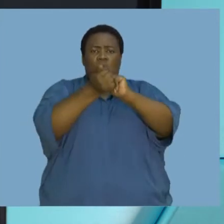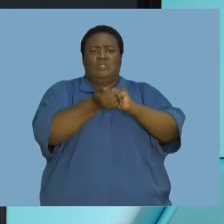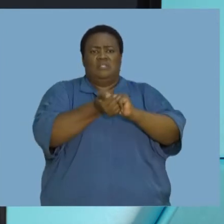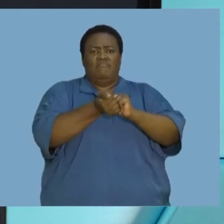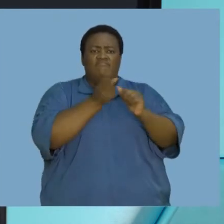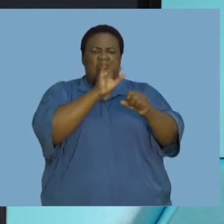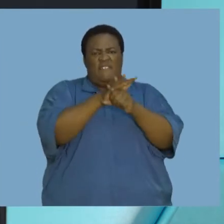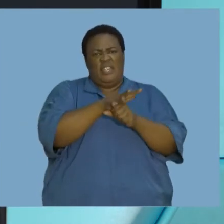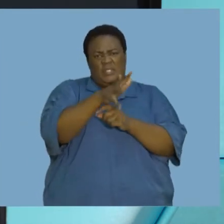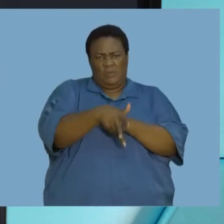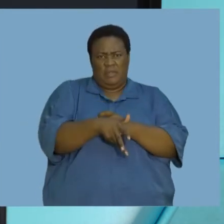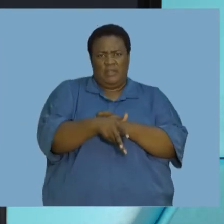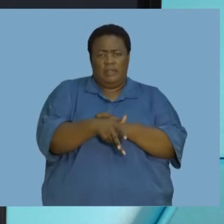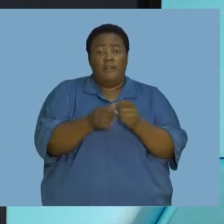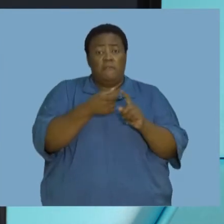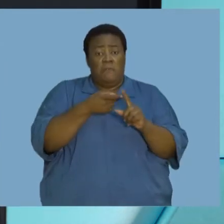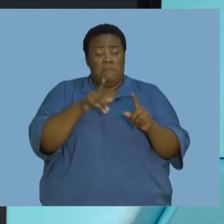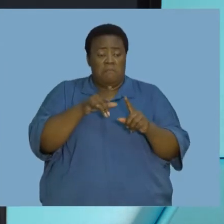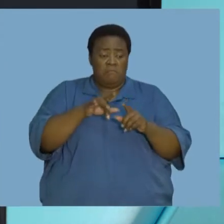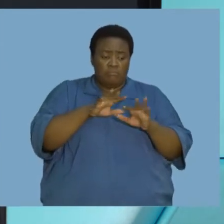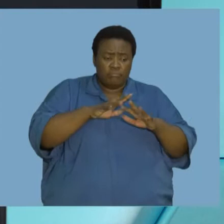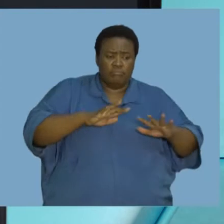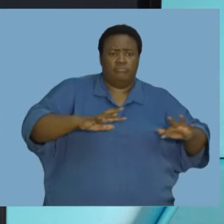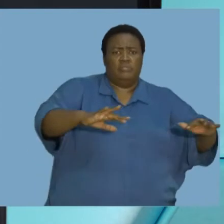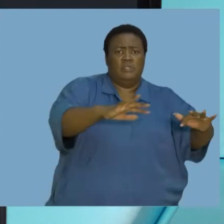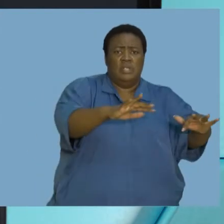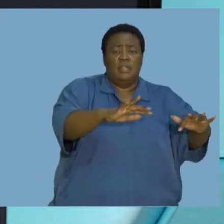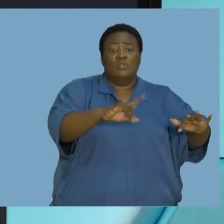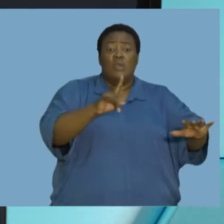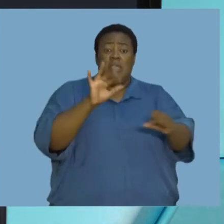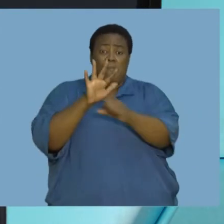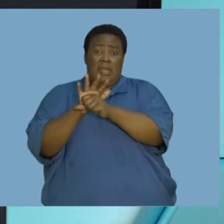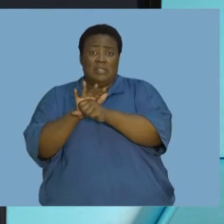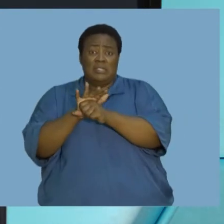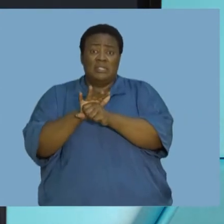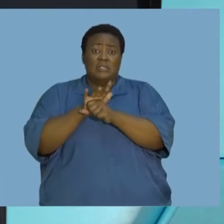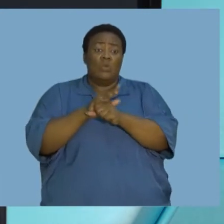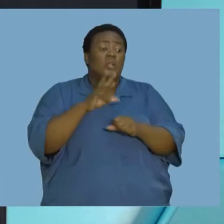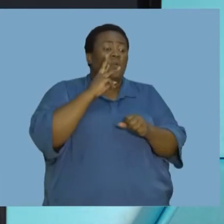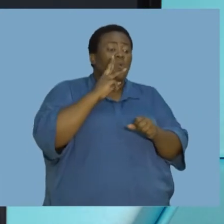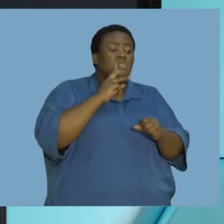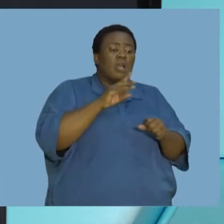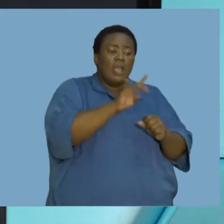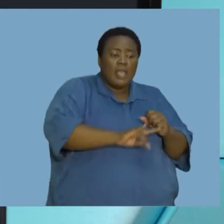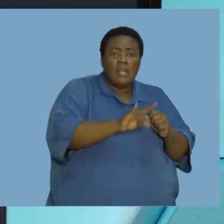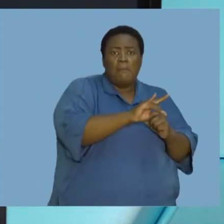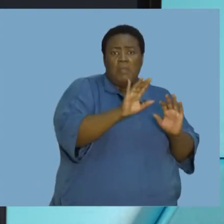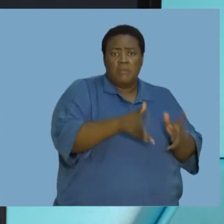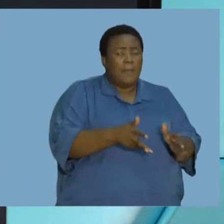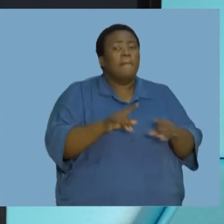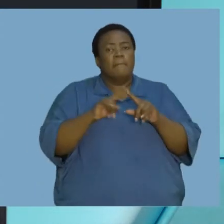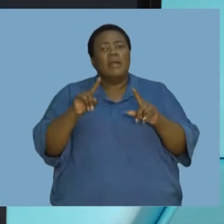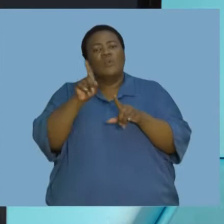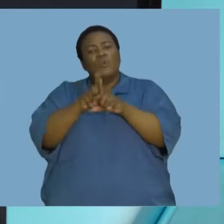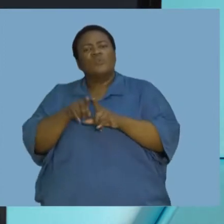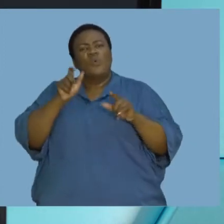all affected by these algal growth and eutrophication. So the impact is not just on the water body, but even on industries and the